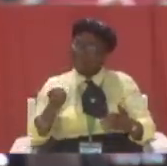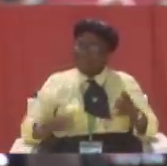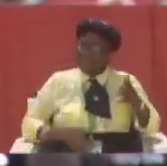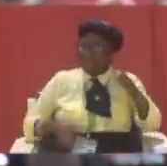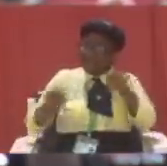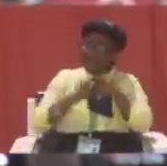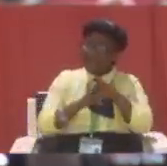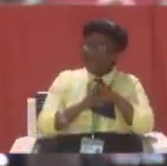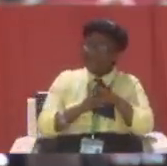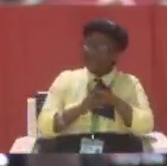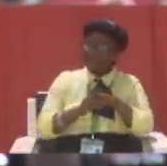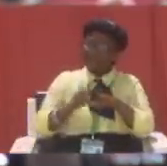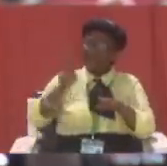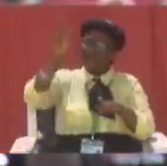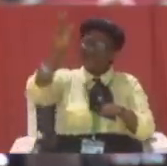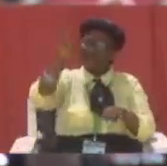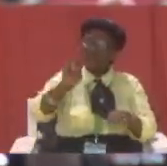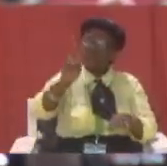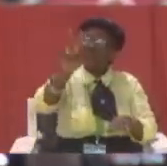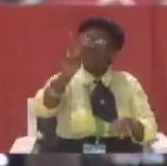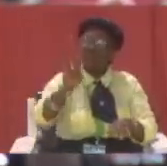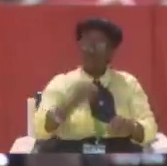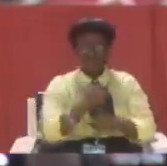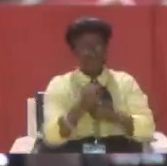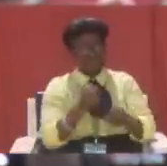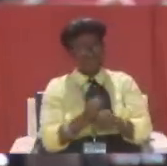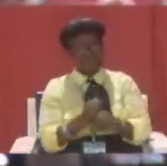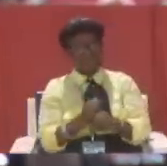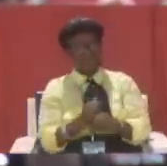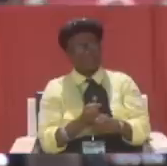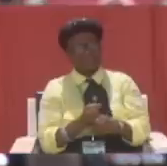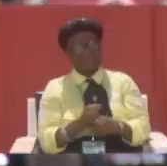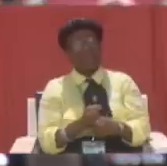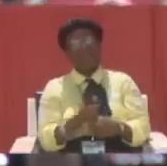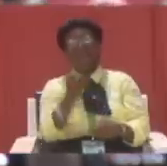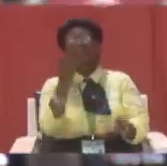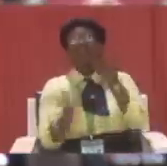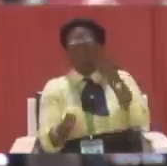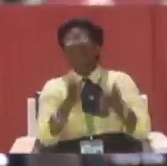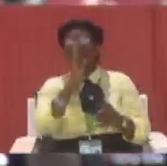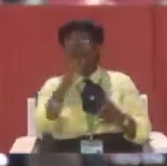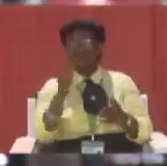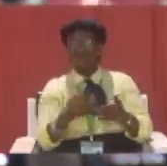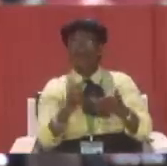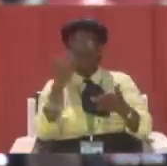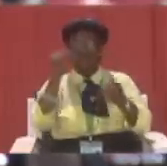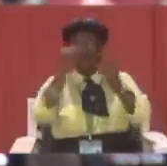It's most likely before the end of the year, you will hear another one bigger than that.